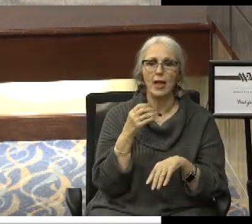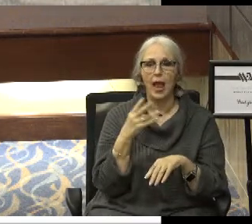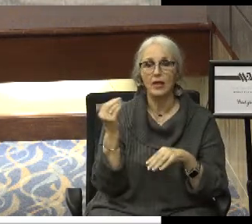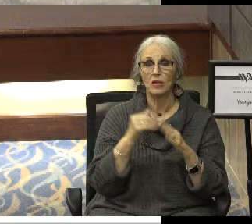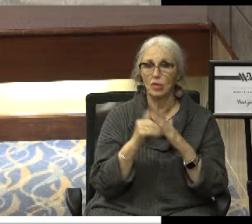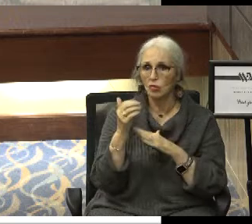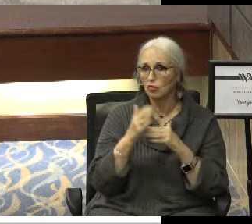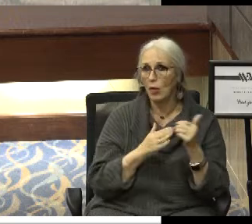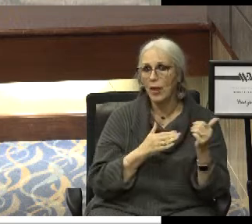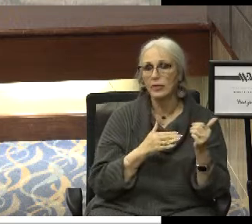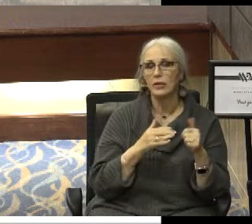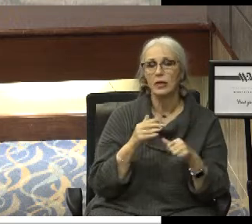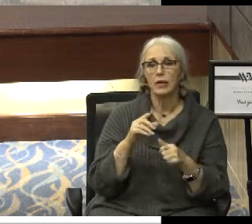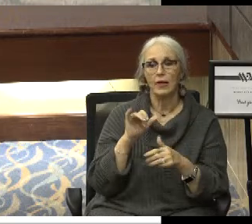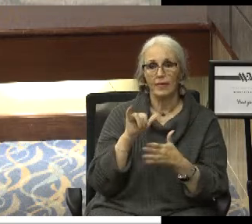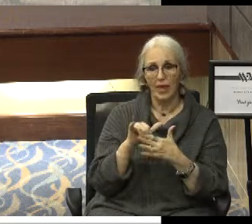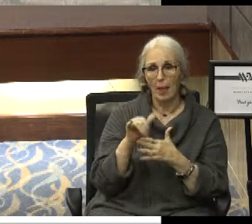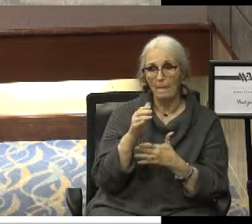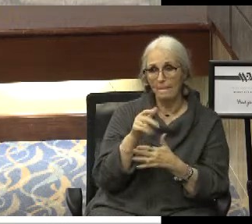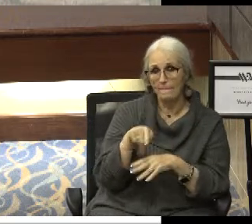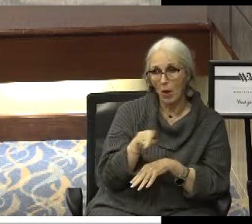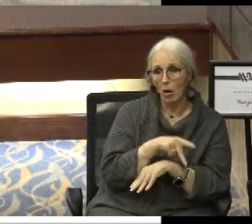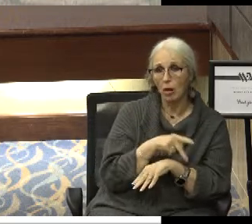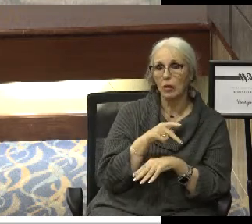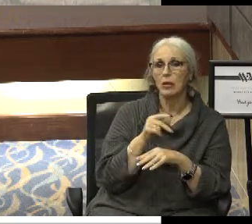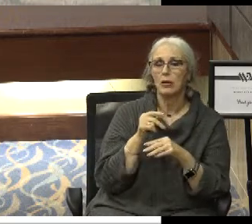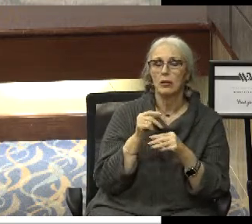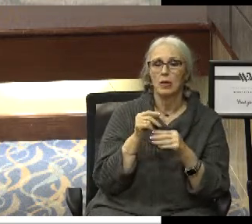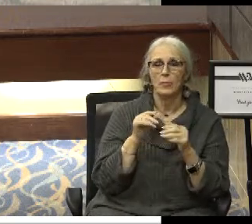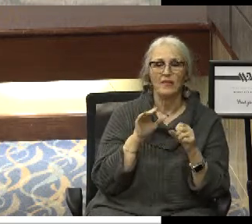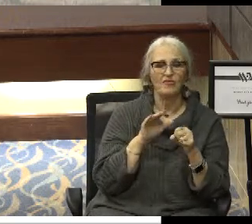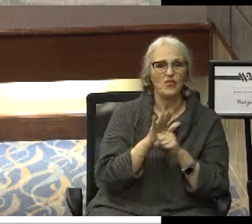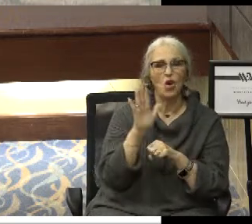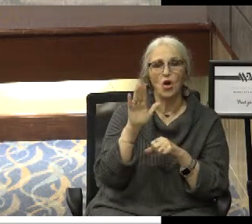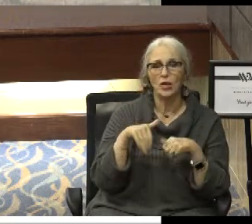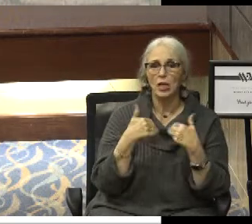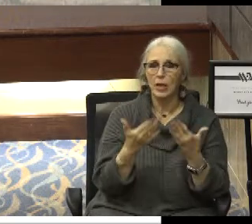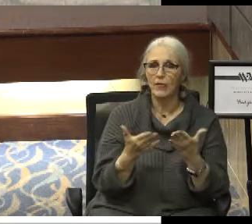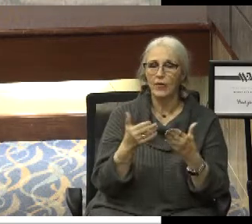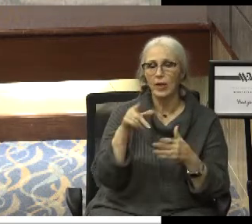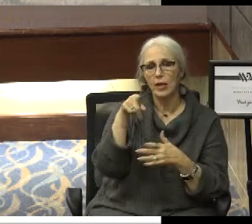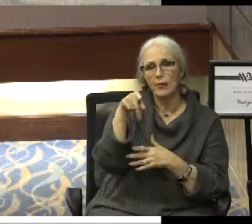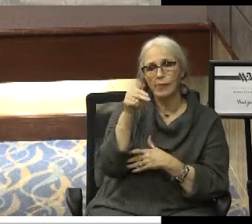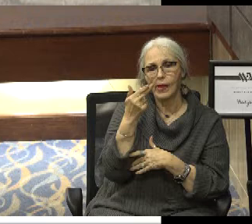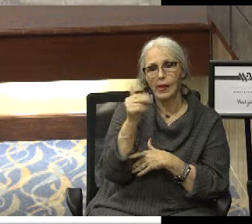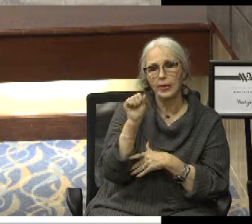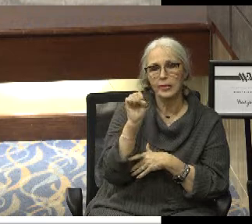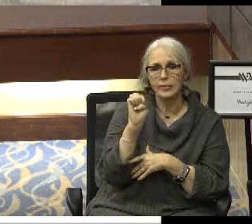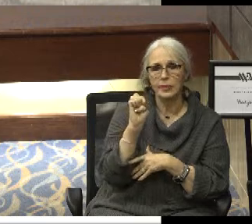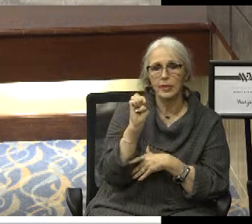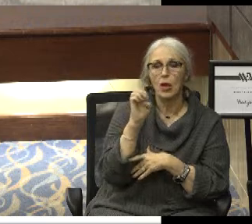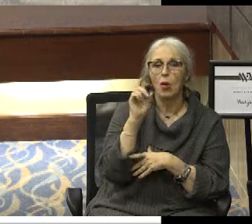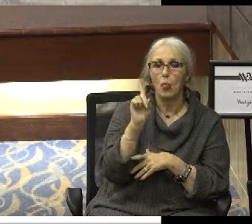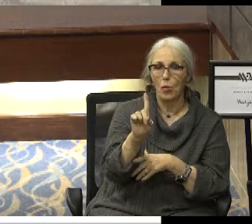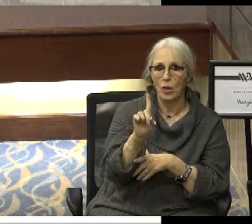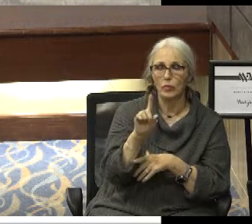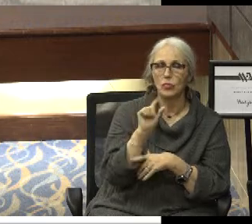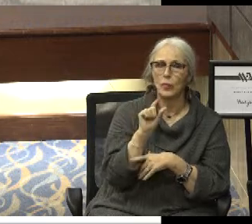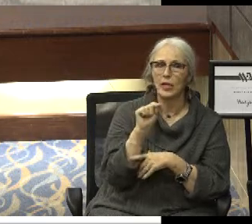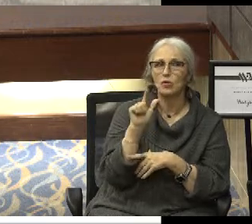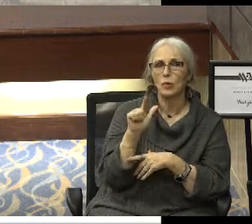the reconfigured park will be part of the full delivery of our Phase 1, which is by the second quarter of